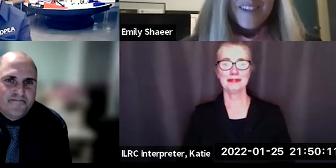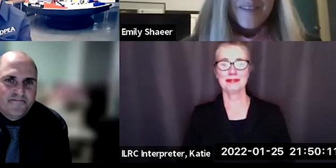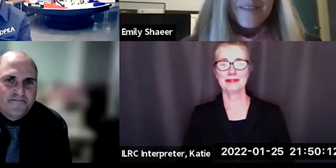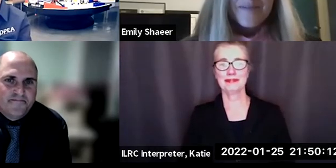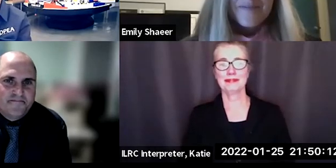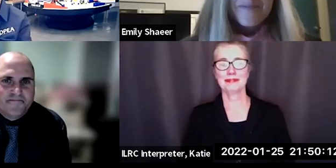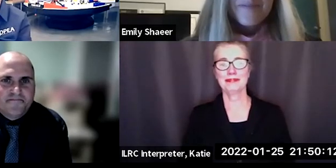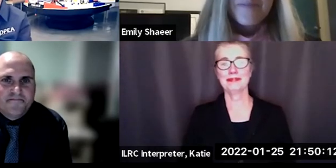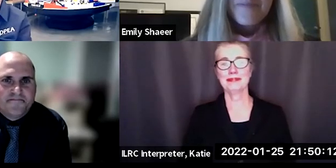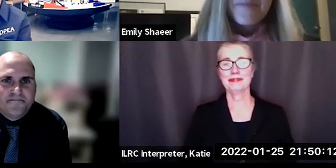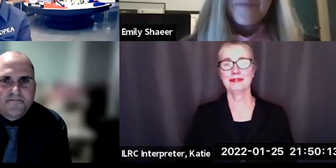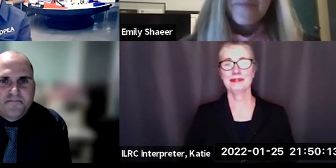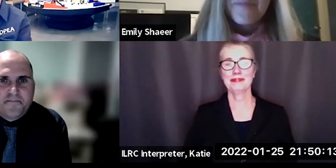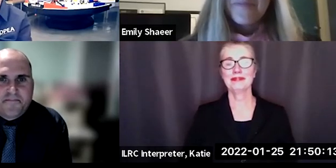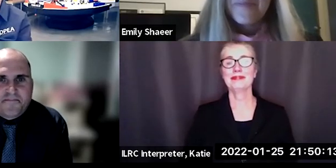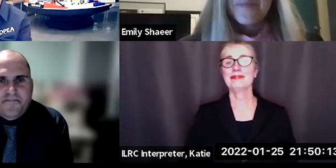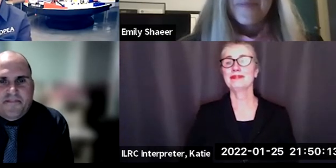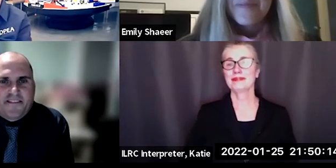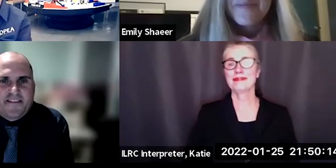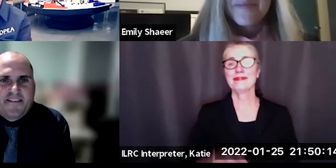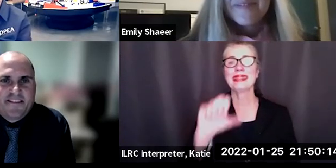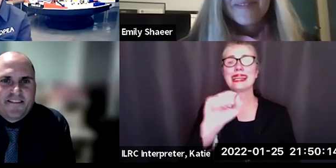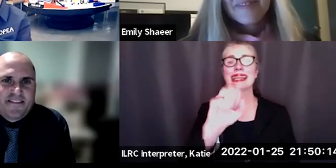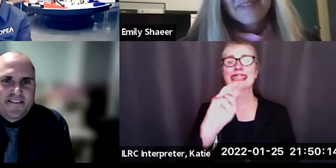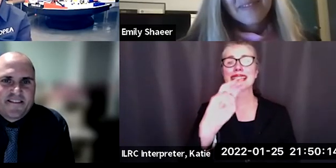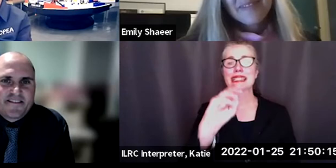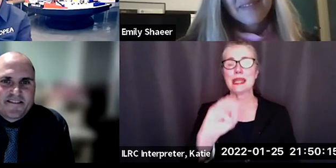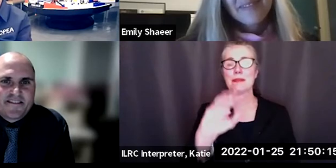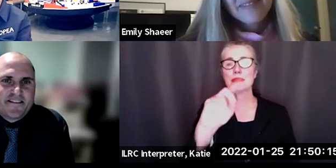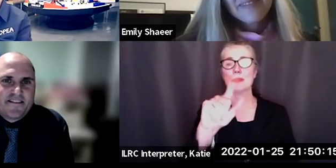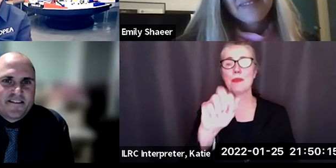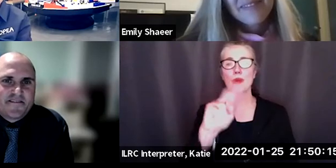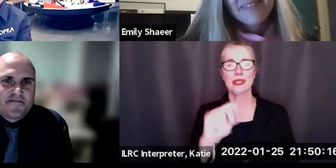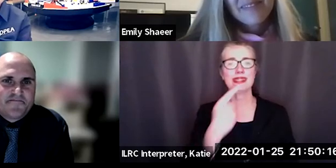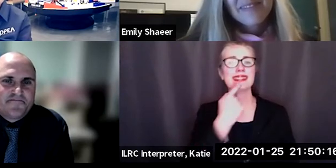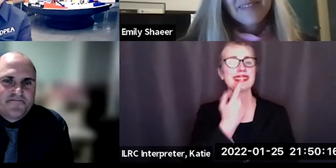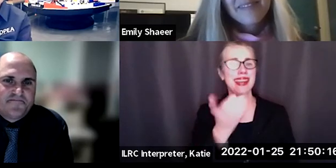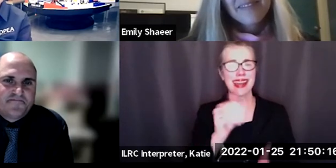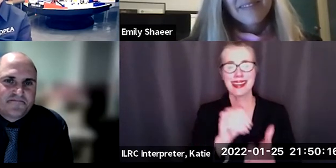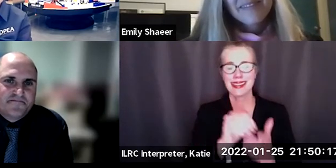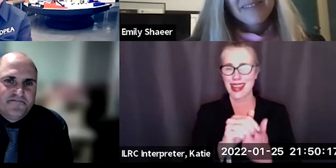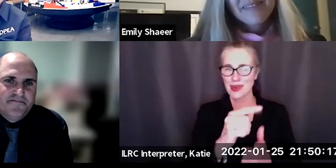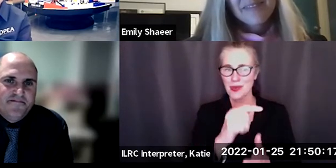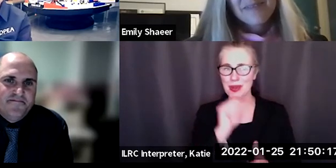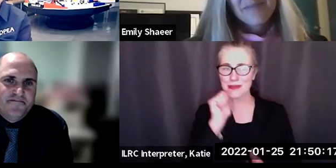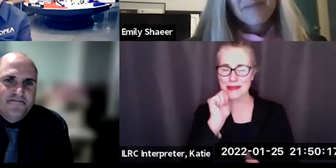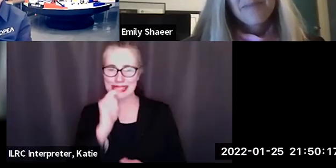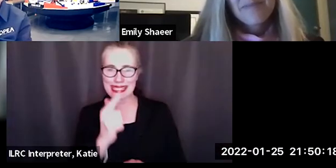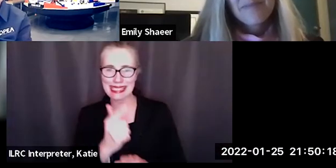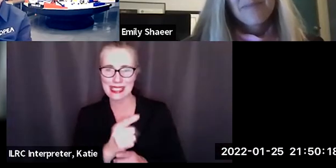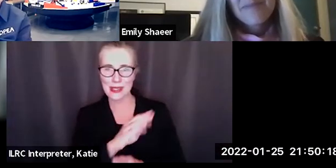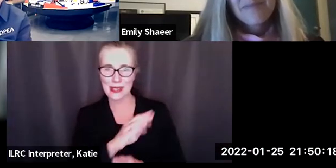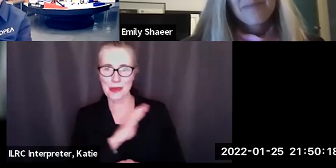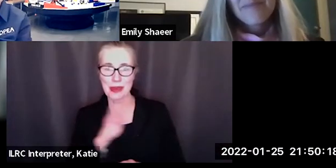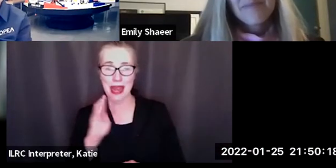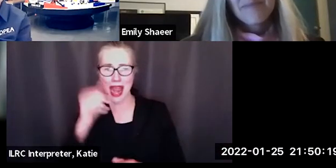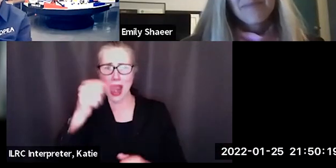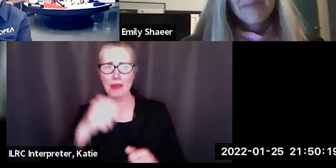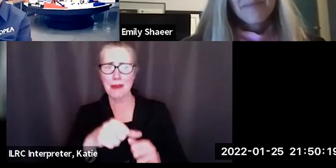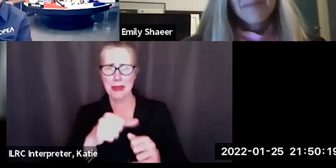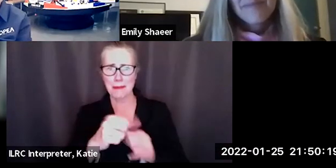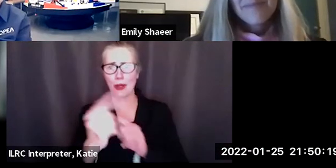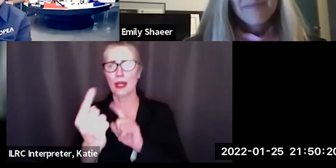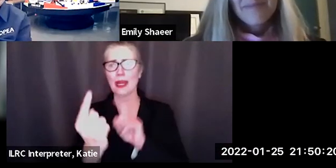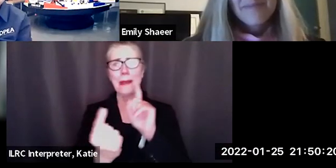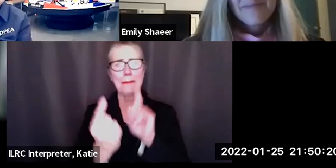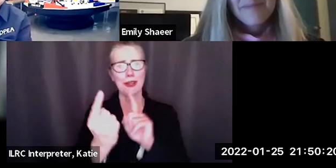miss sims molten yes i like to to echo the comments of my sister board members and i remember uh when it when we were in person